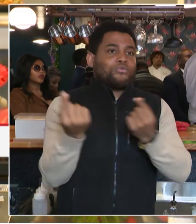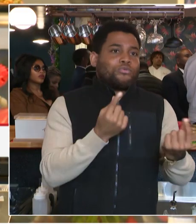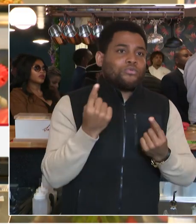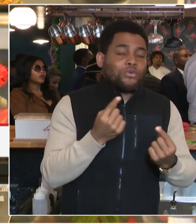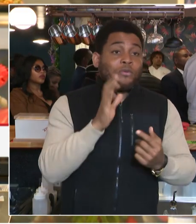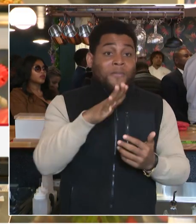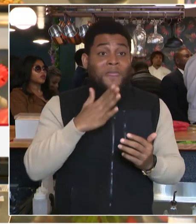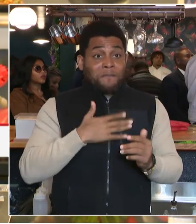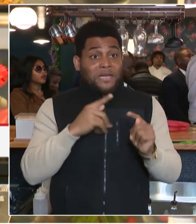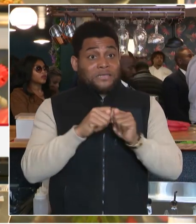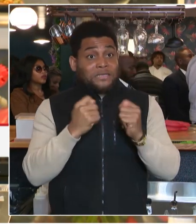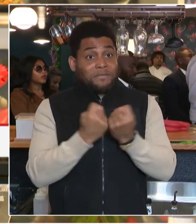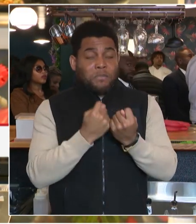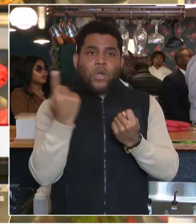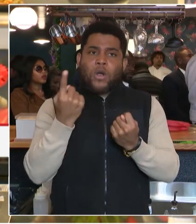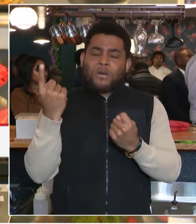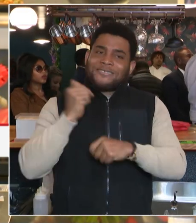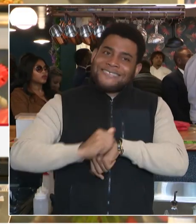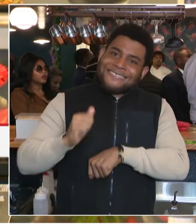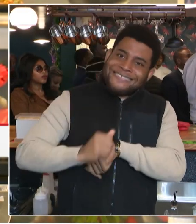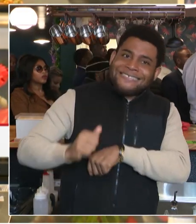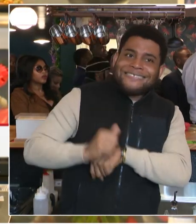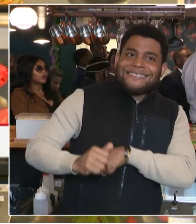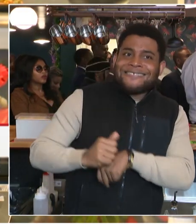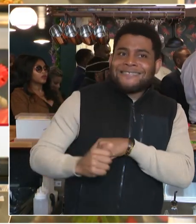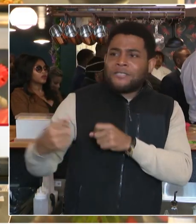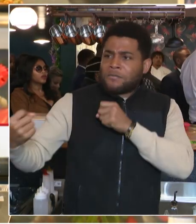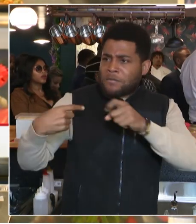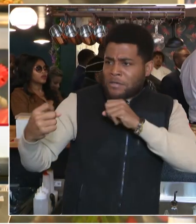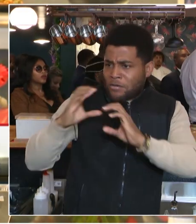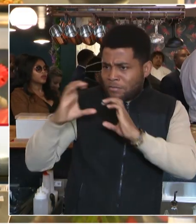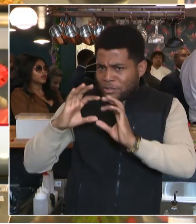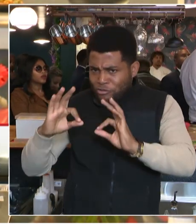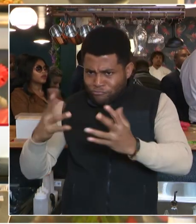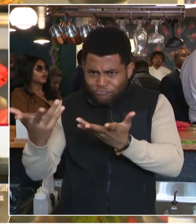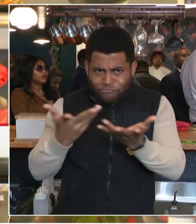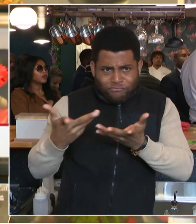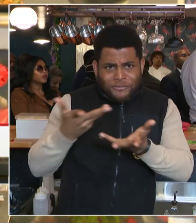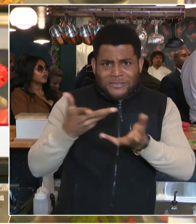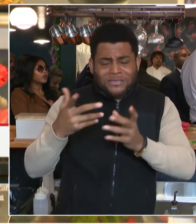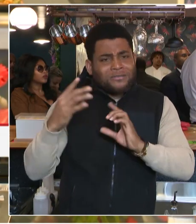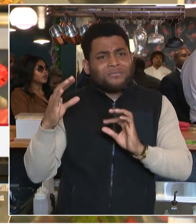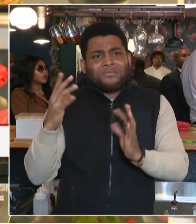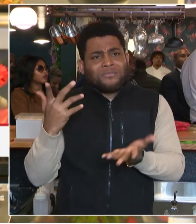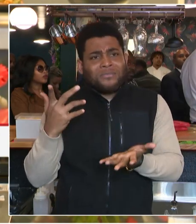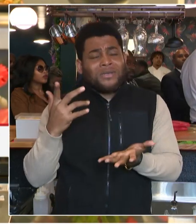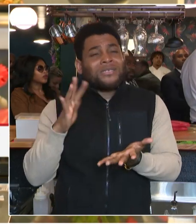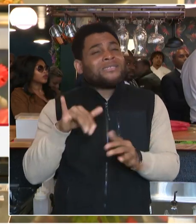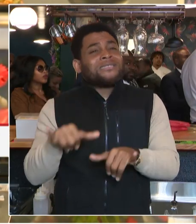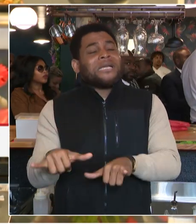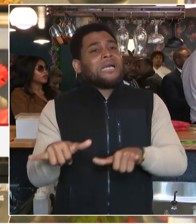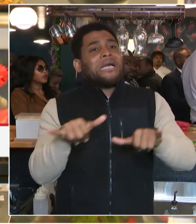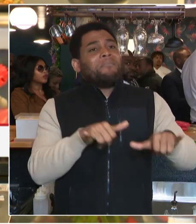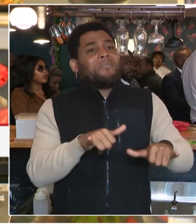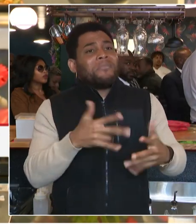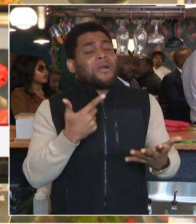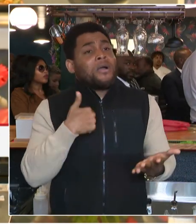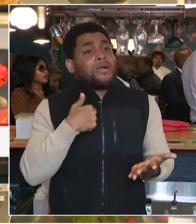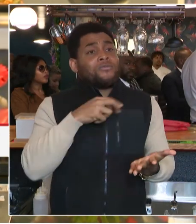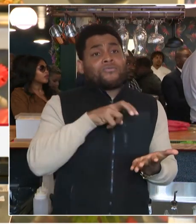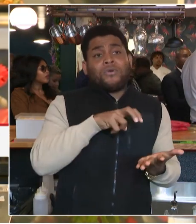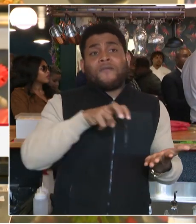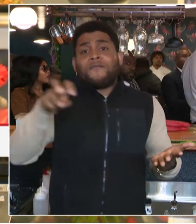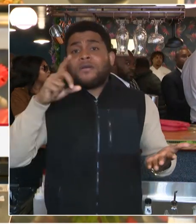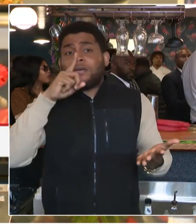and always in touch with me at a moment's notice. And it was no different on this trip.